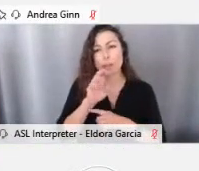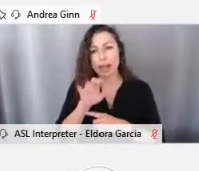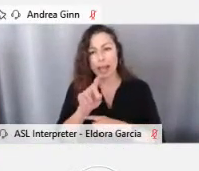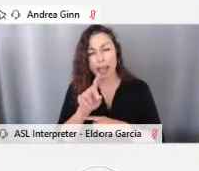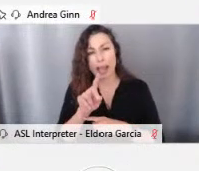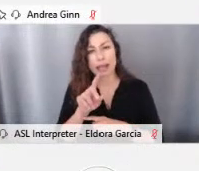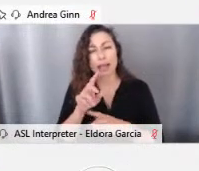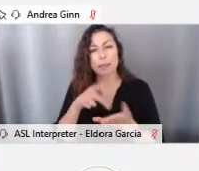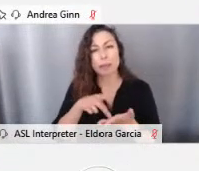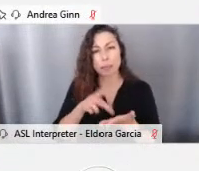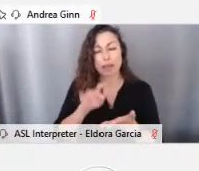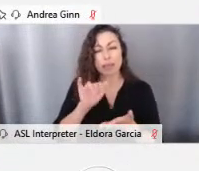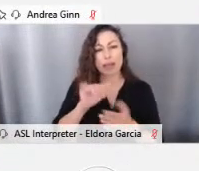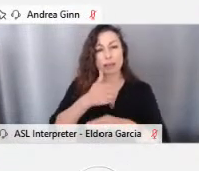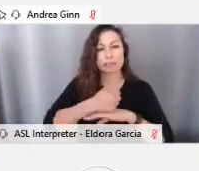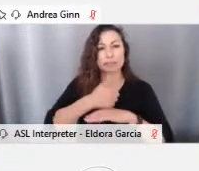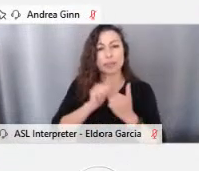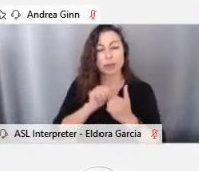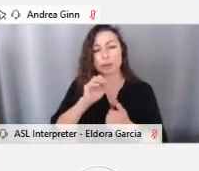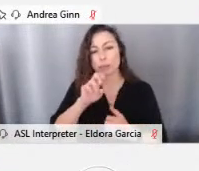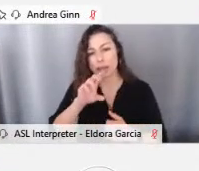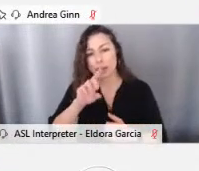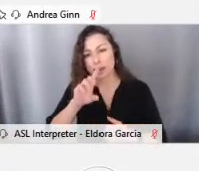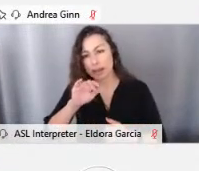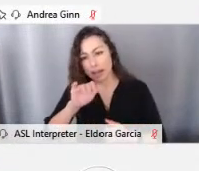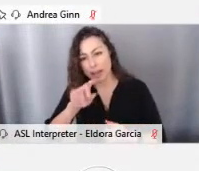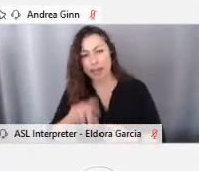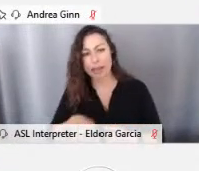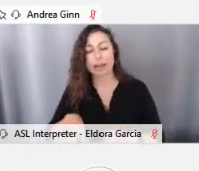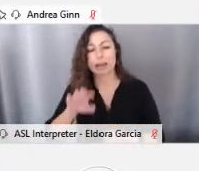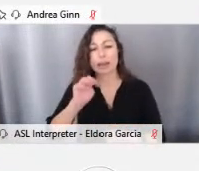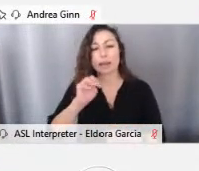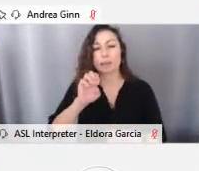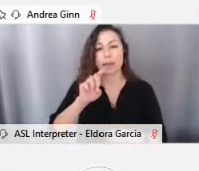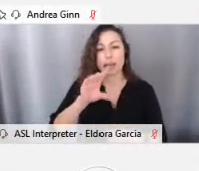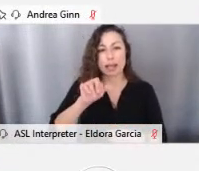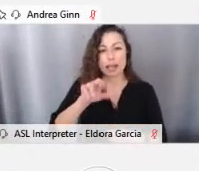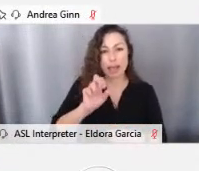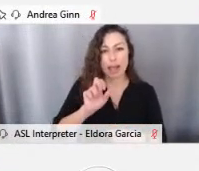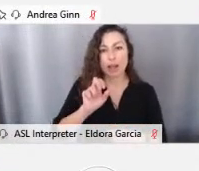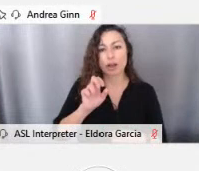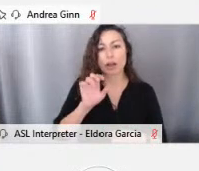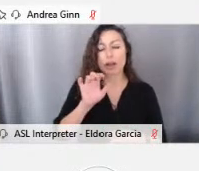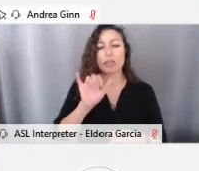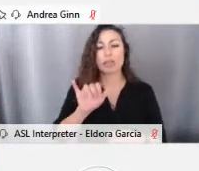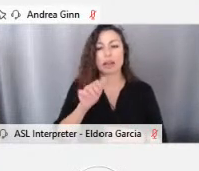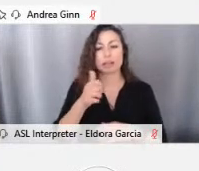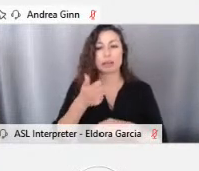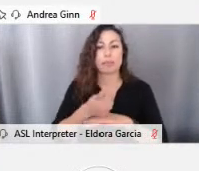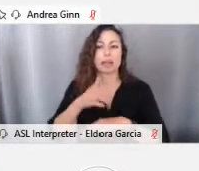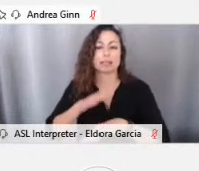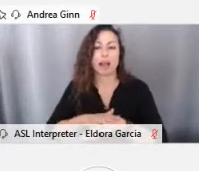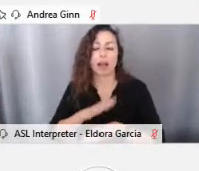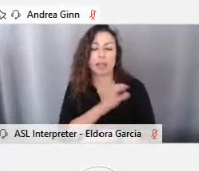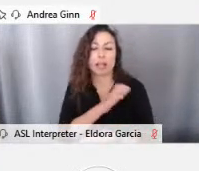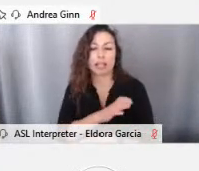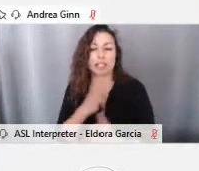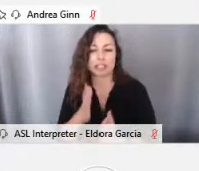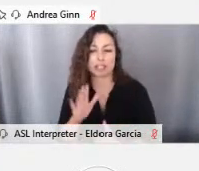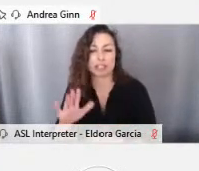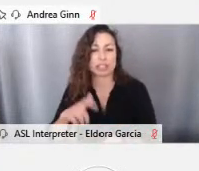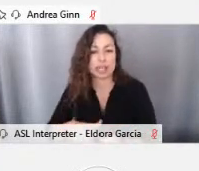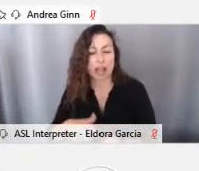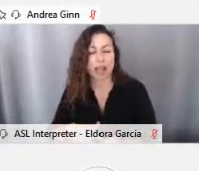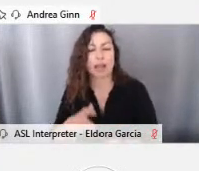roll into Medicaid, and a Medicare payment is based on the clinician's time, the